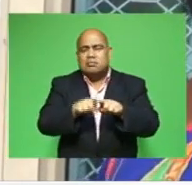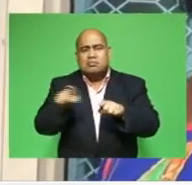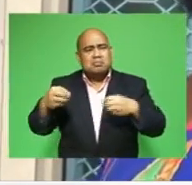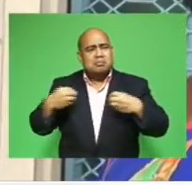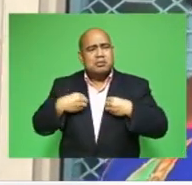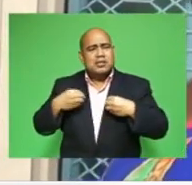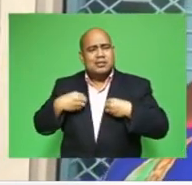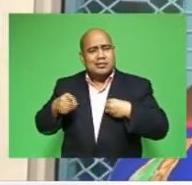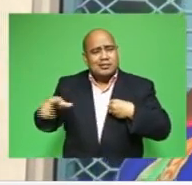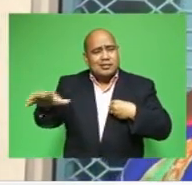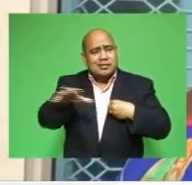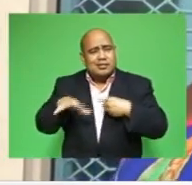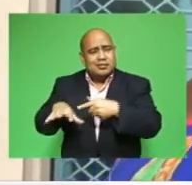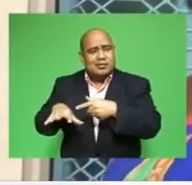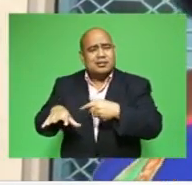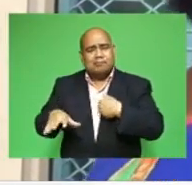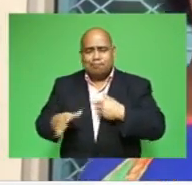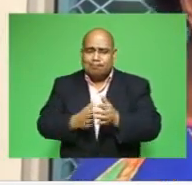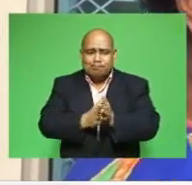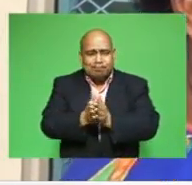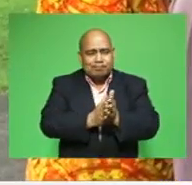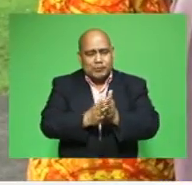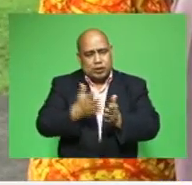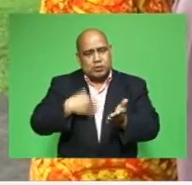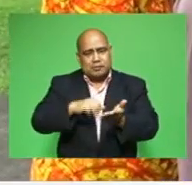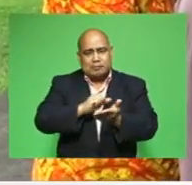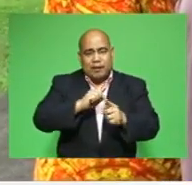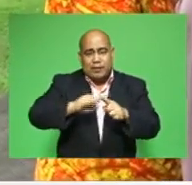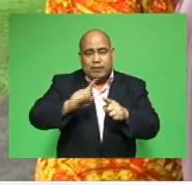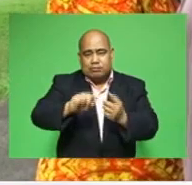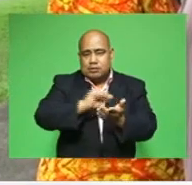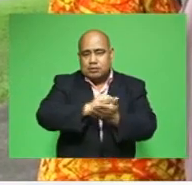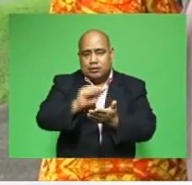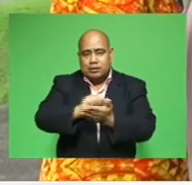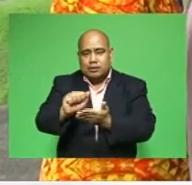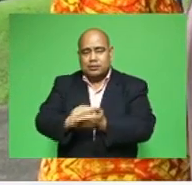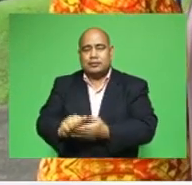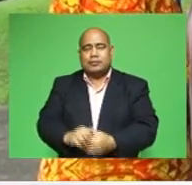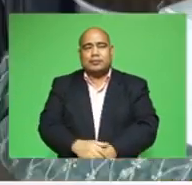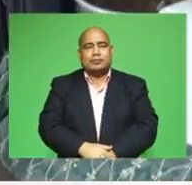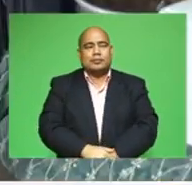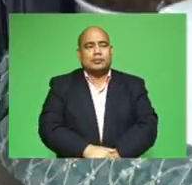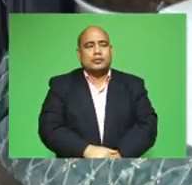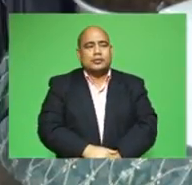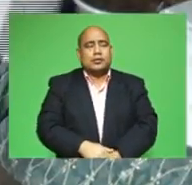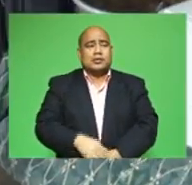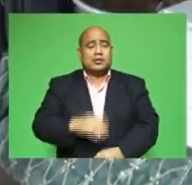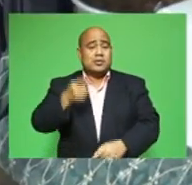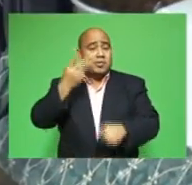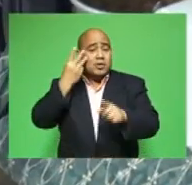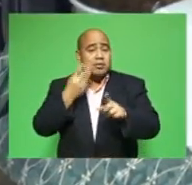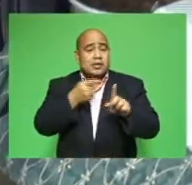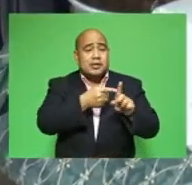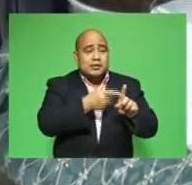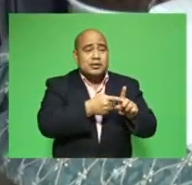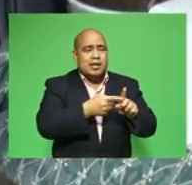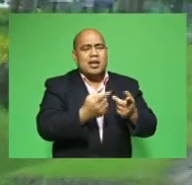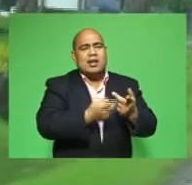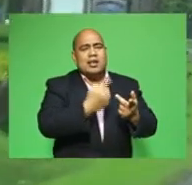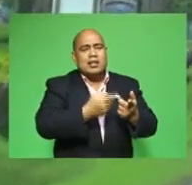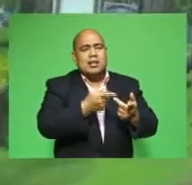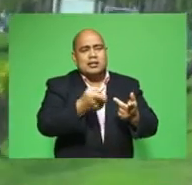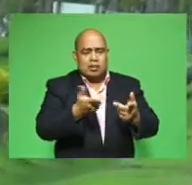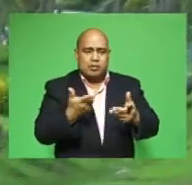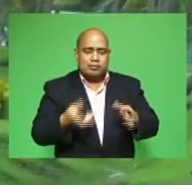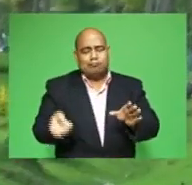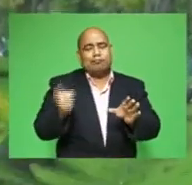determined to sell whatever I can quickly whip up. For an existing vendor, Rina, who ventured into the same food business a few years back, it's